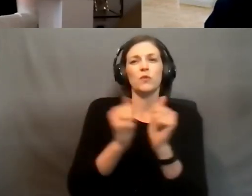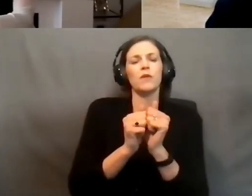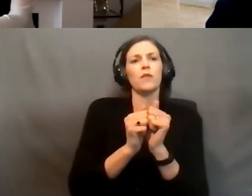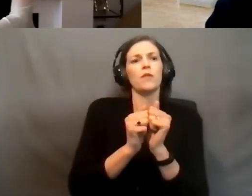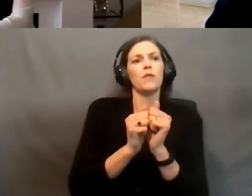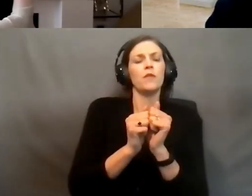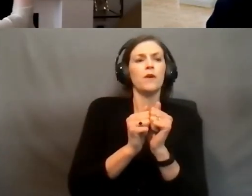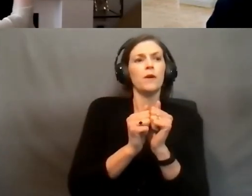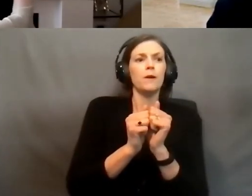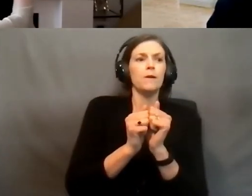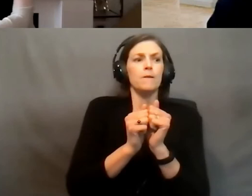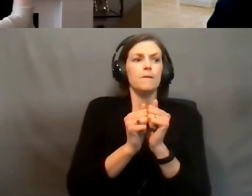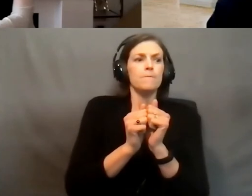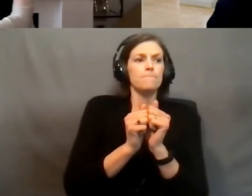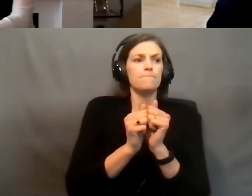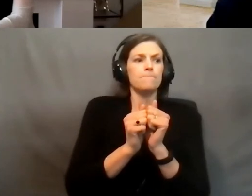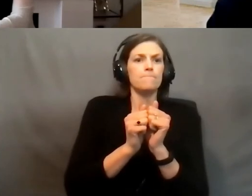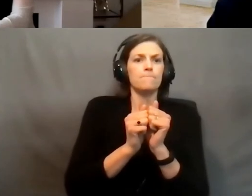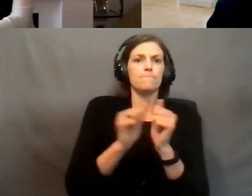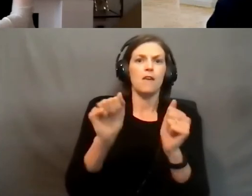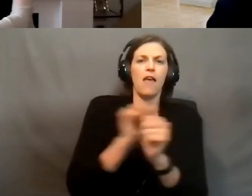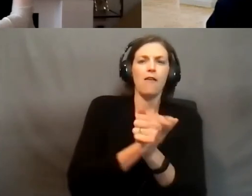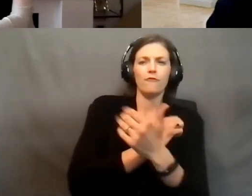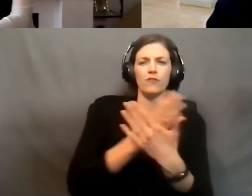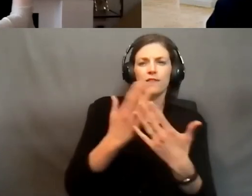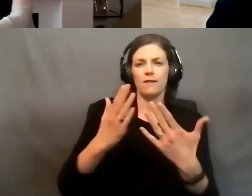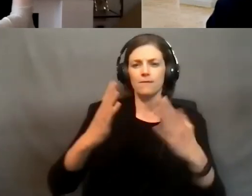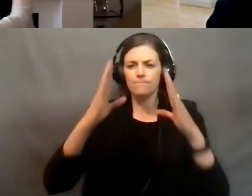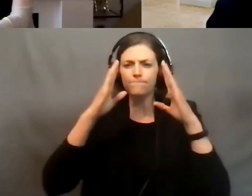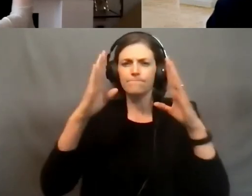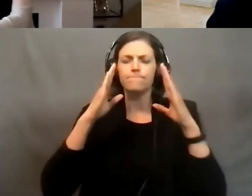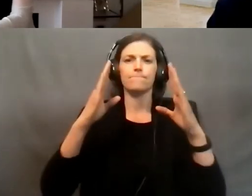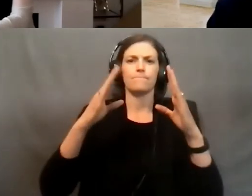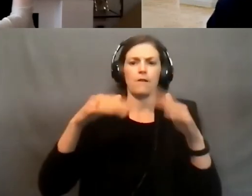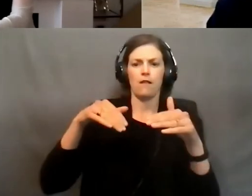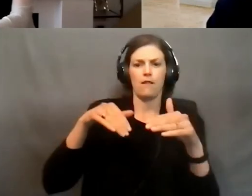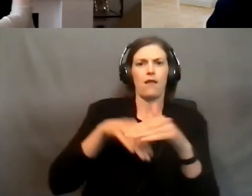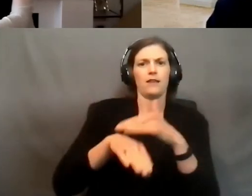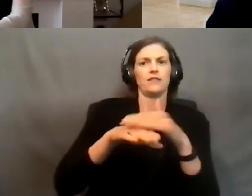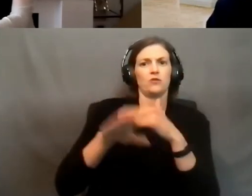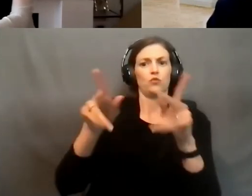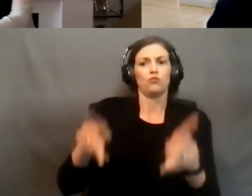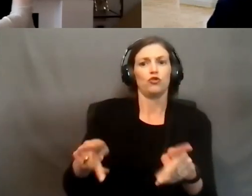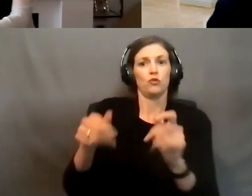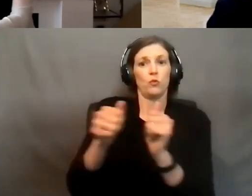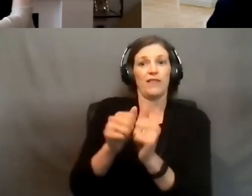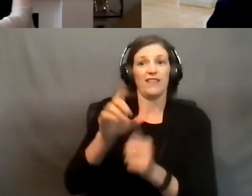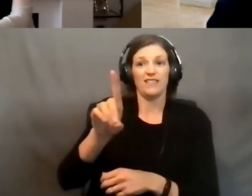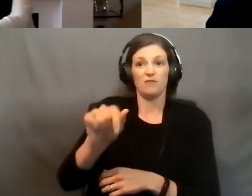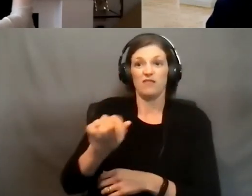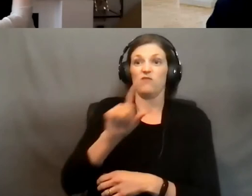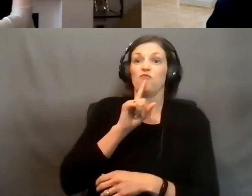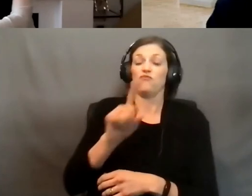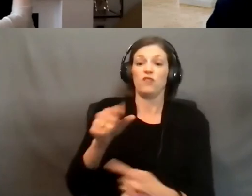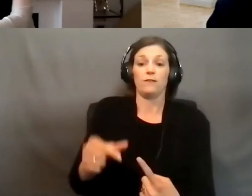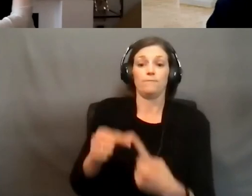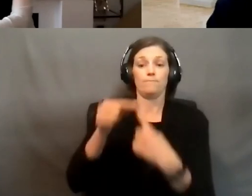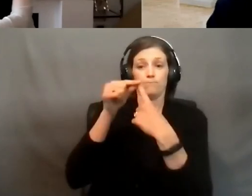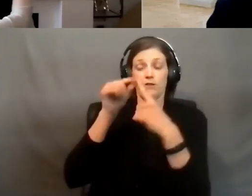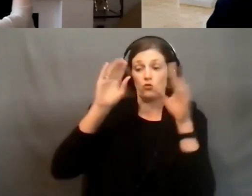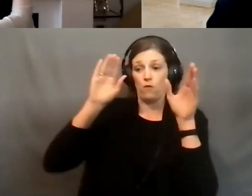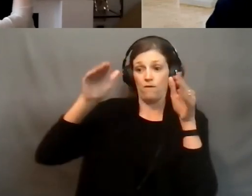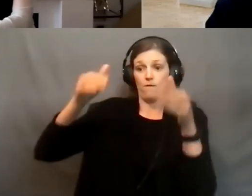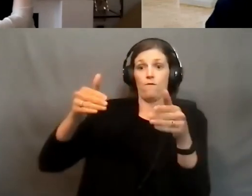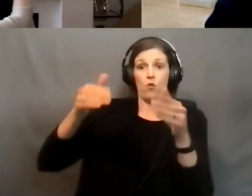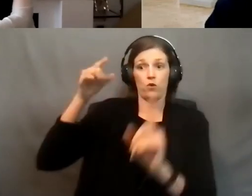to access to persons with disabilities in the past, it is a special focal point